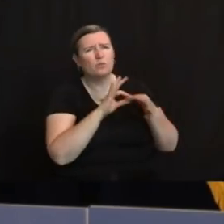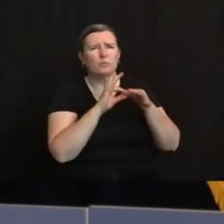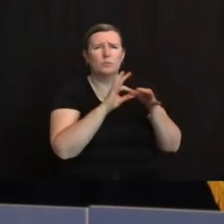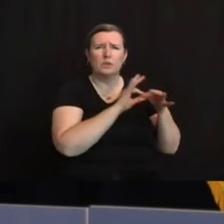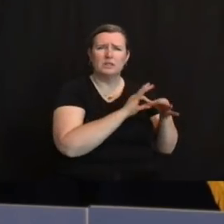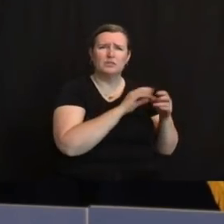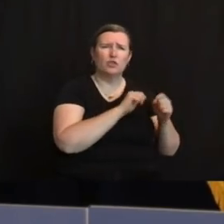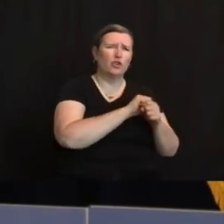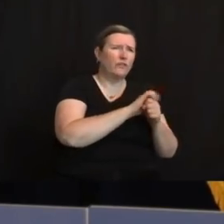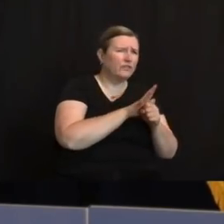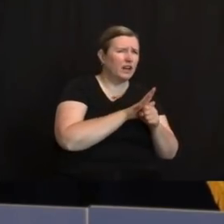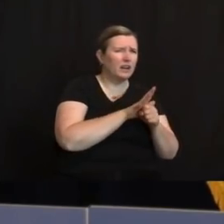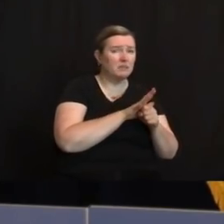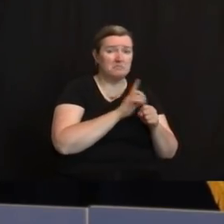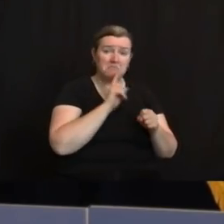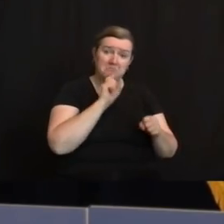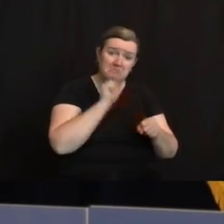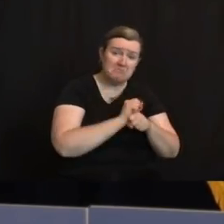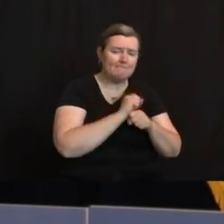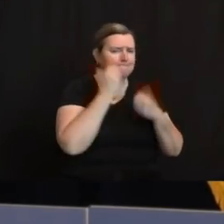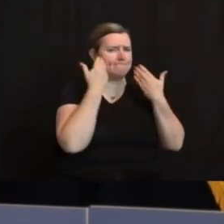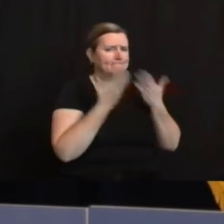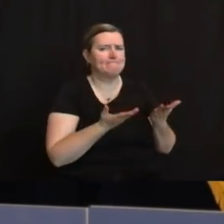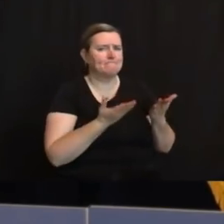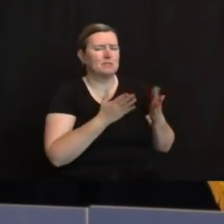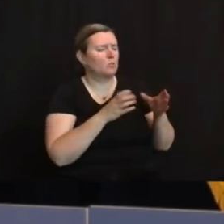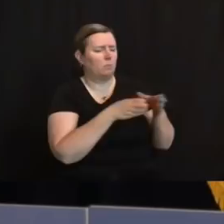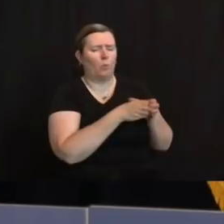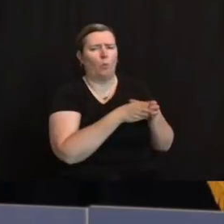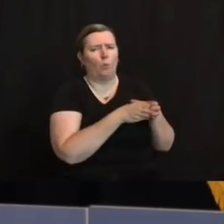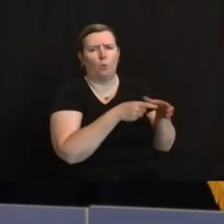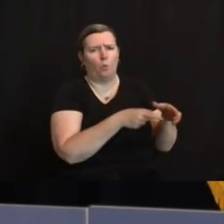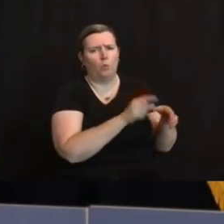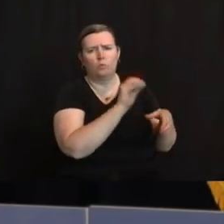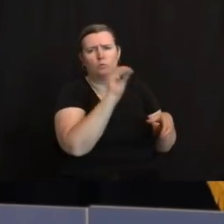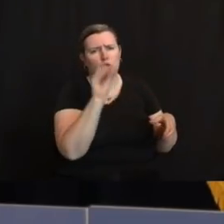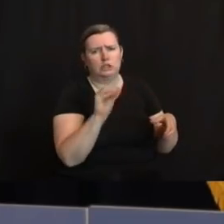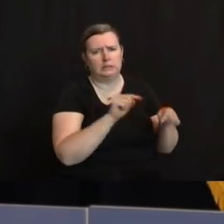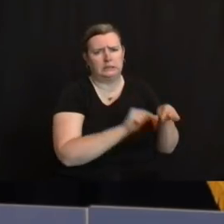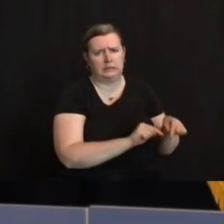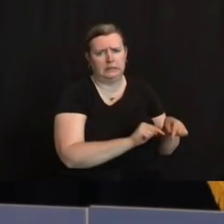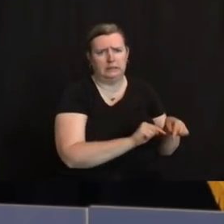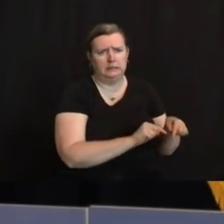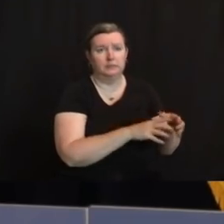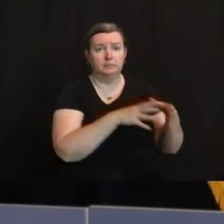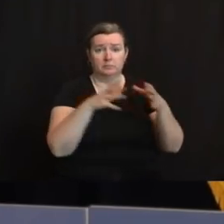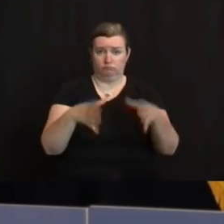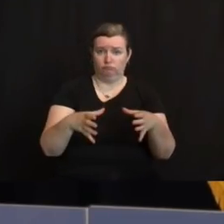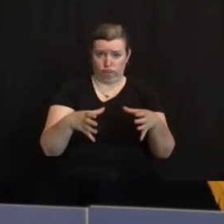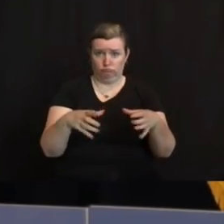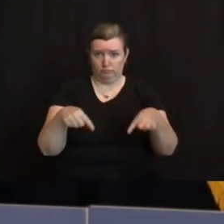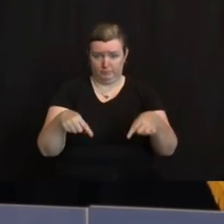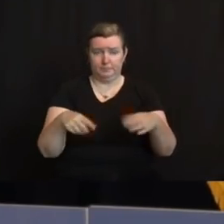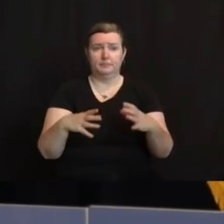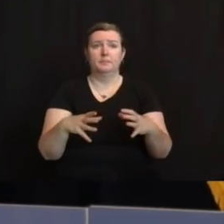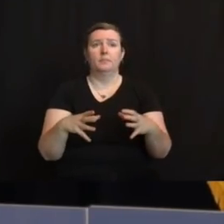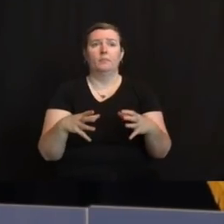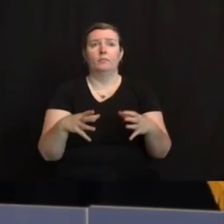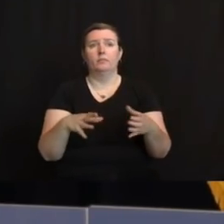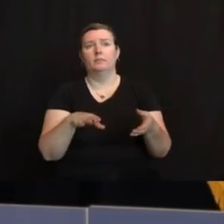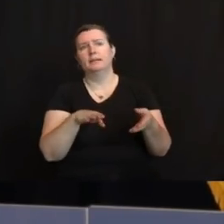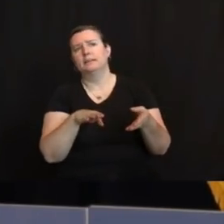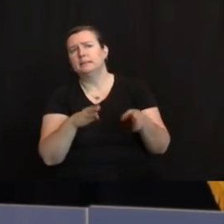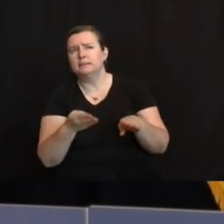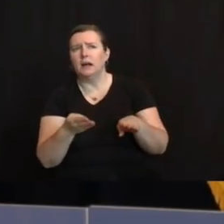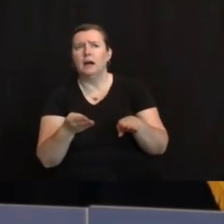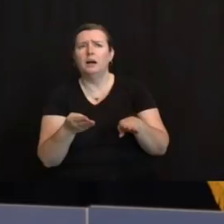for sure. That's a very small number of people at this point. A much larger group of people are those people who have died as